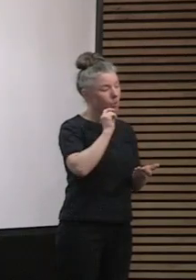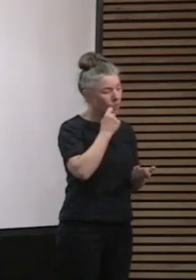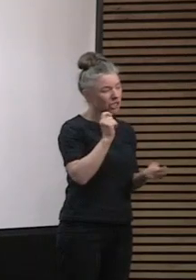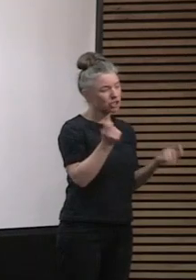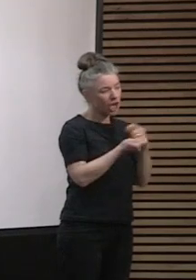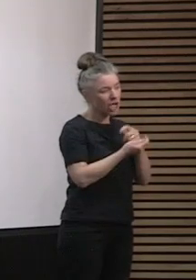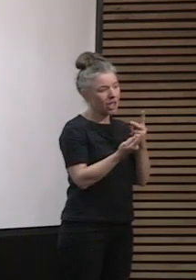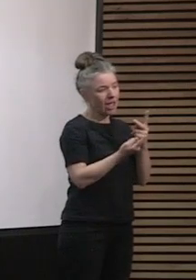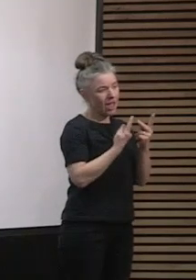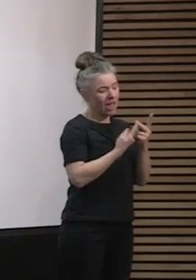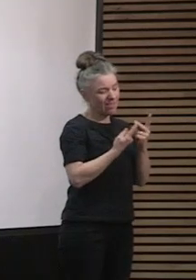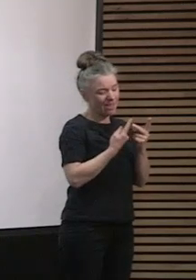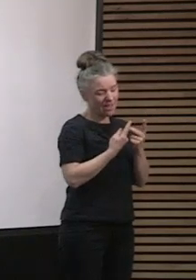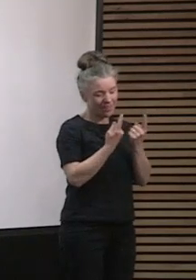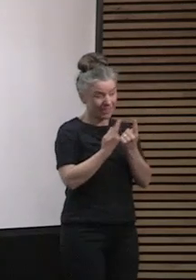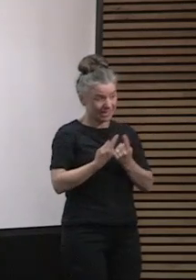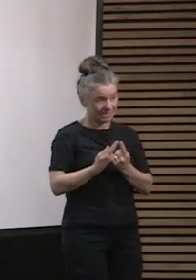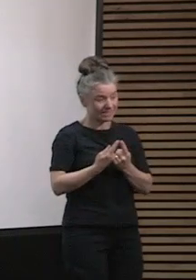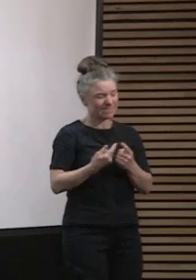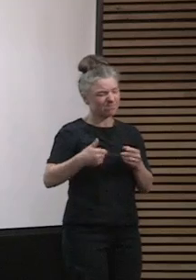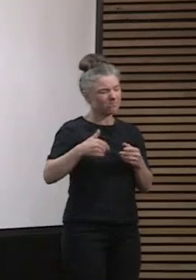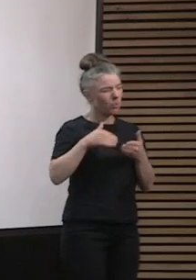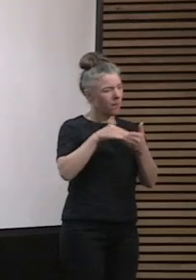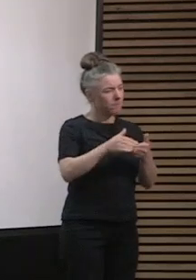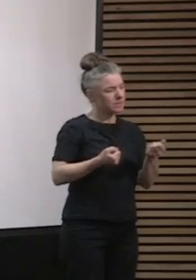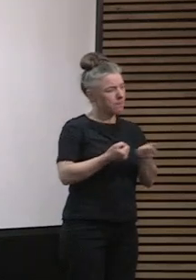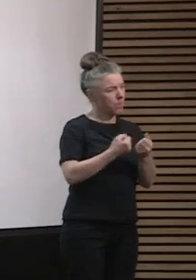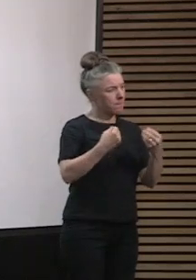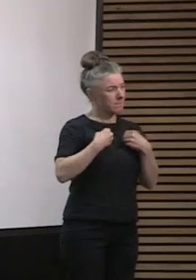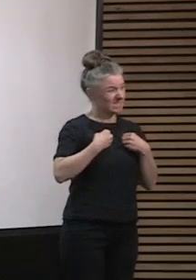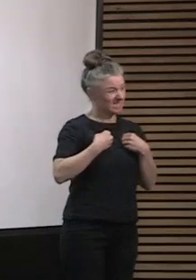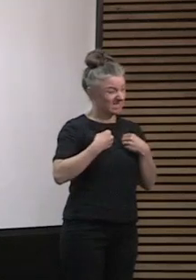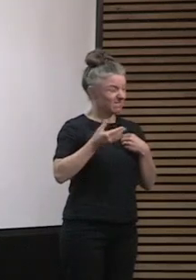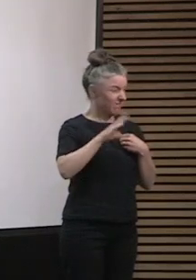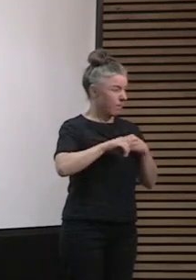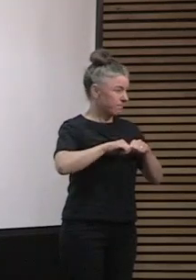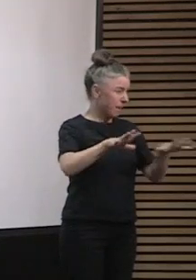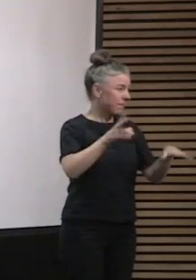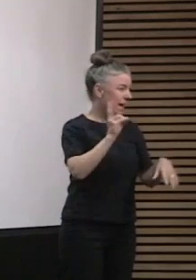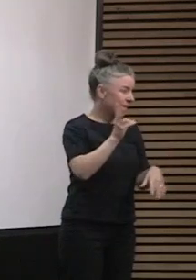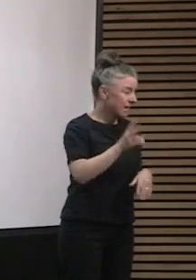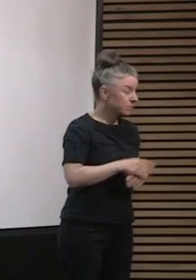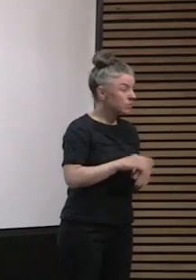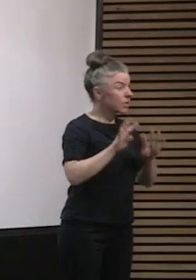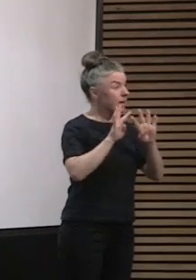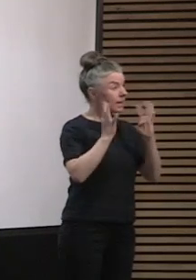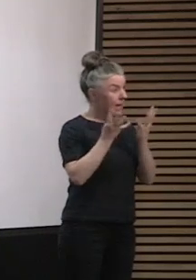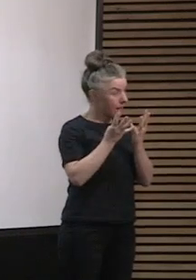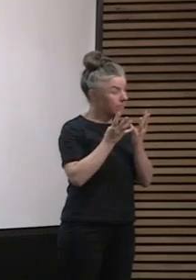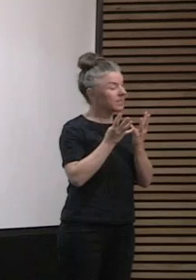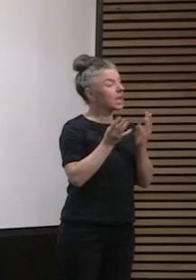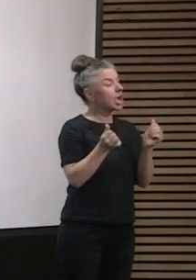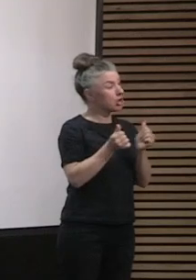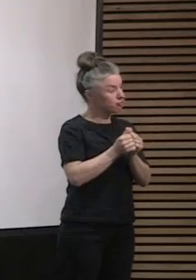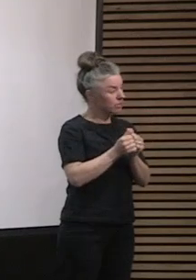other existing schemes as part of our plan to support businesses through this outbreak. In particular, Cabinet has also agreed in principle that